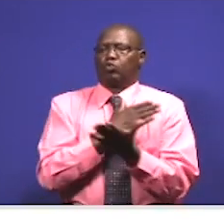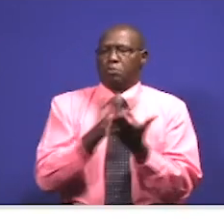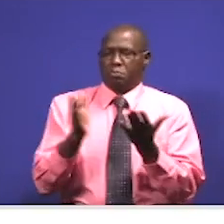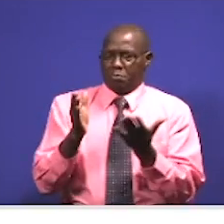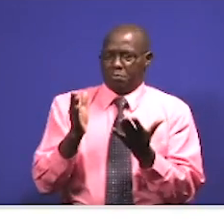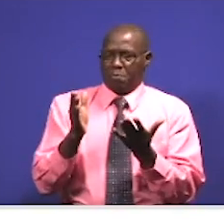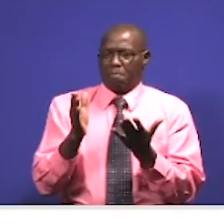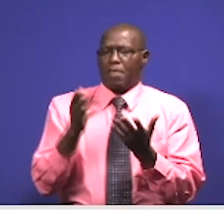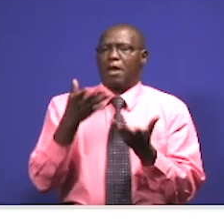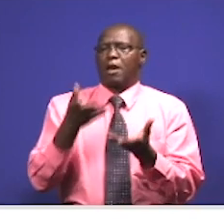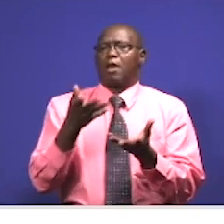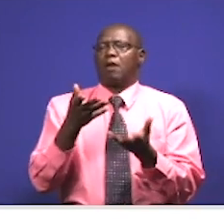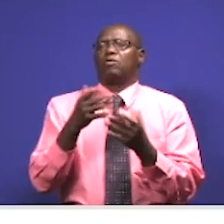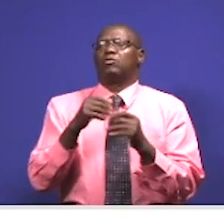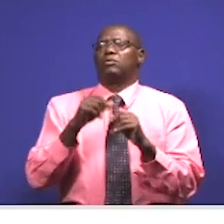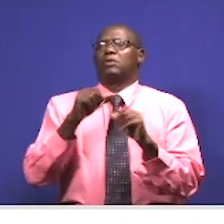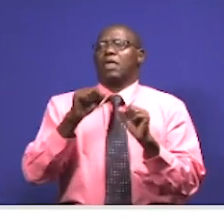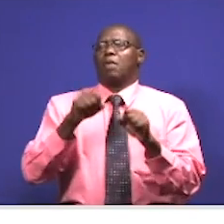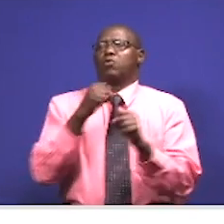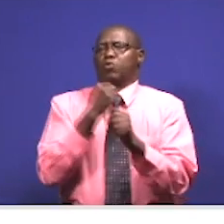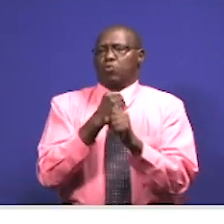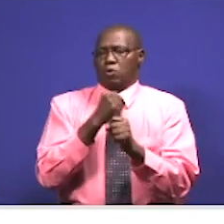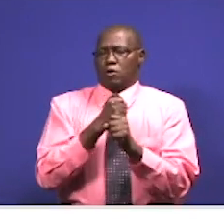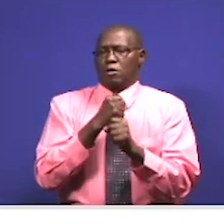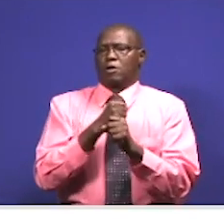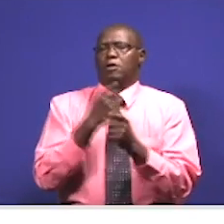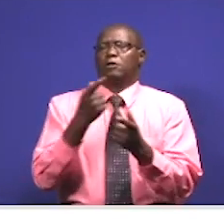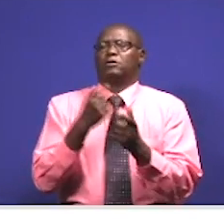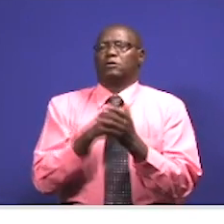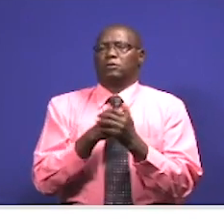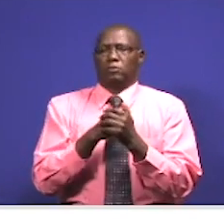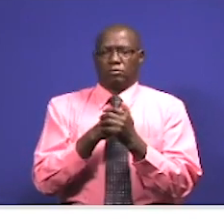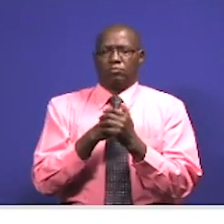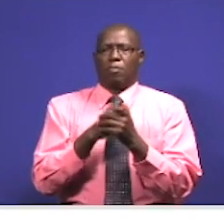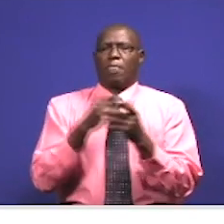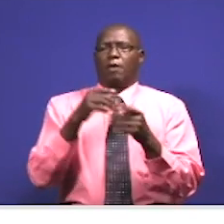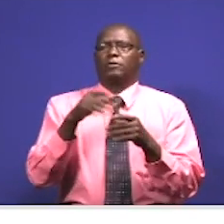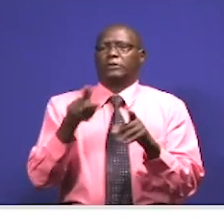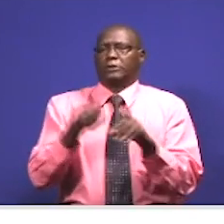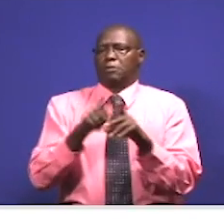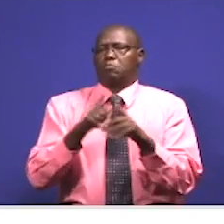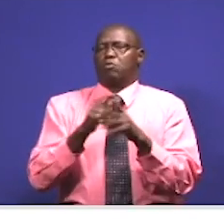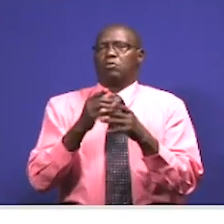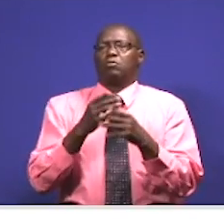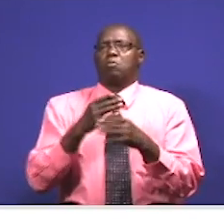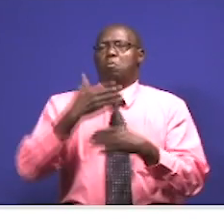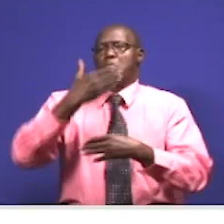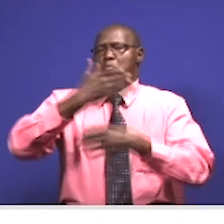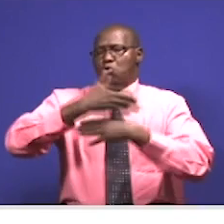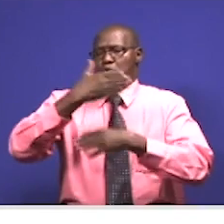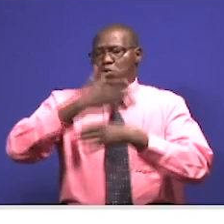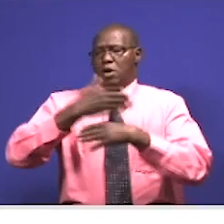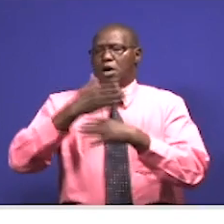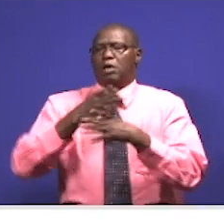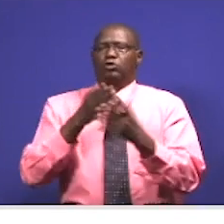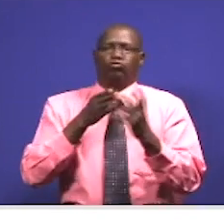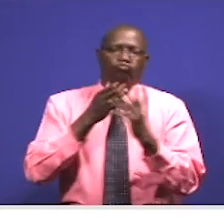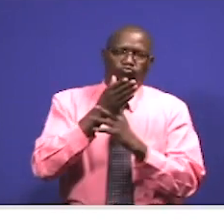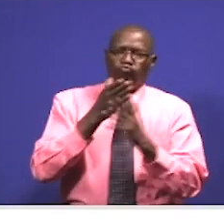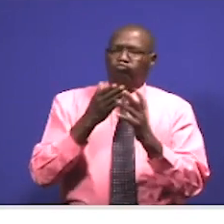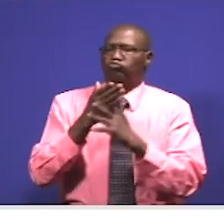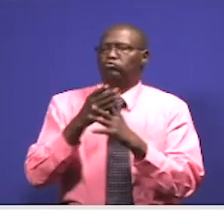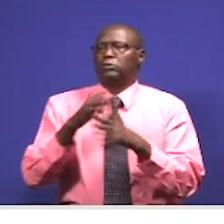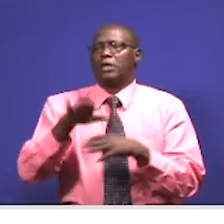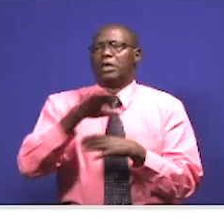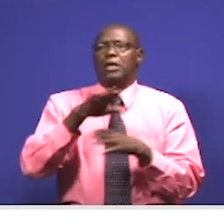to venture out into these countries and actually get stories from as far as our borders, places like Busia, you know,